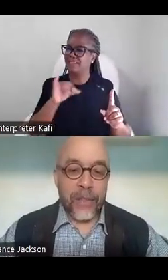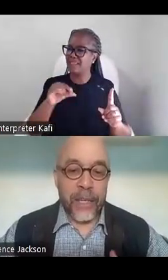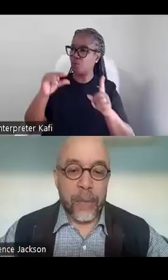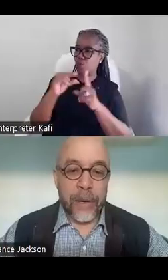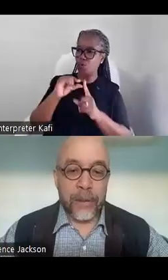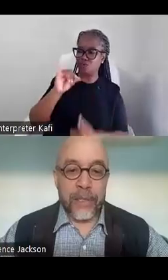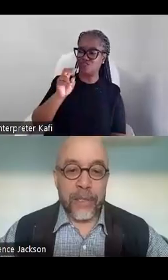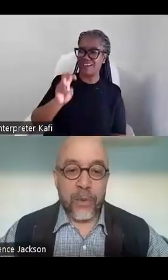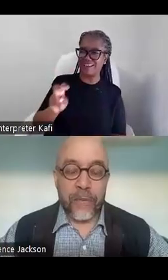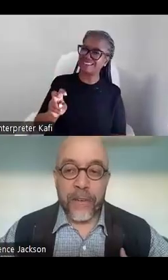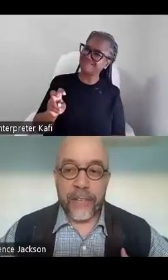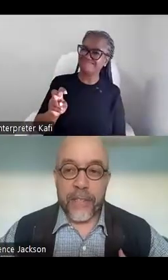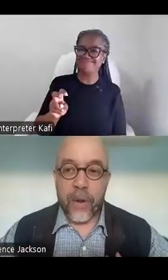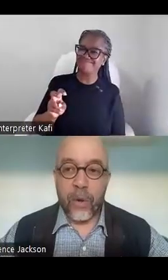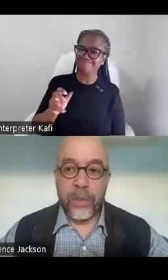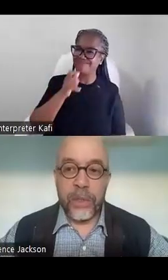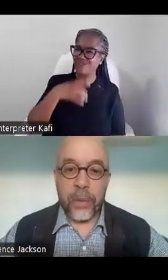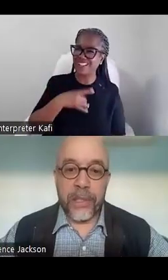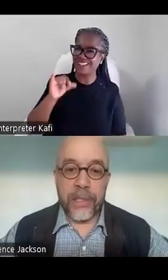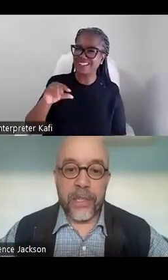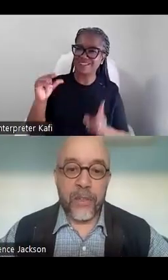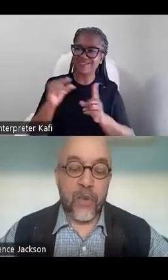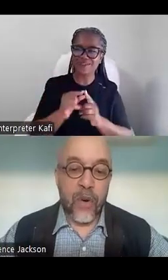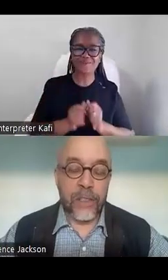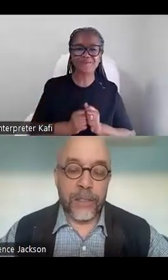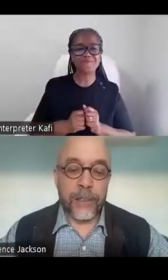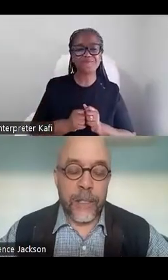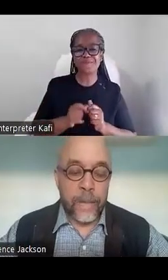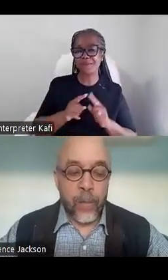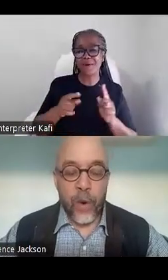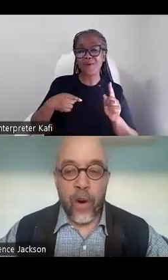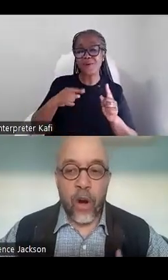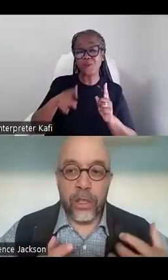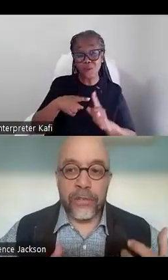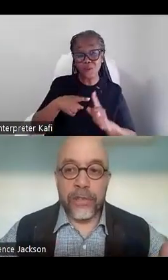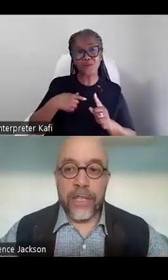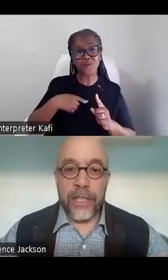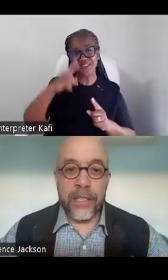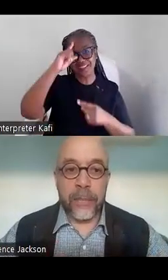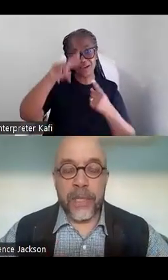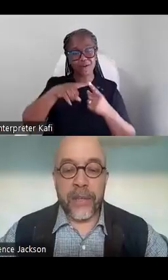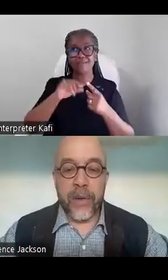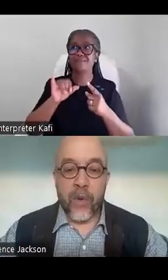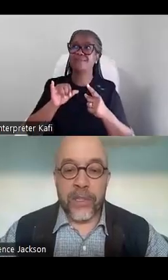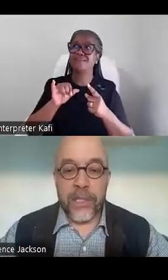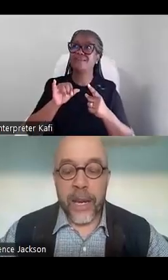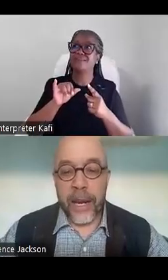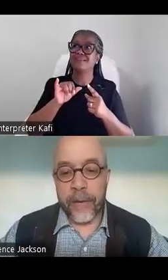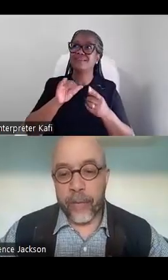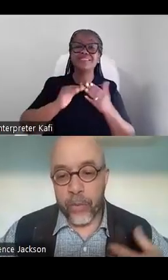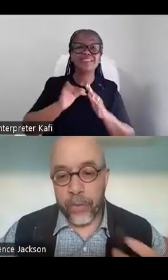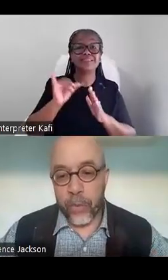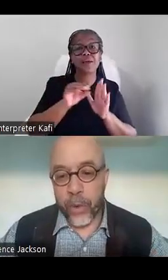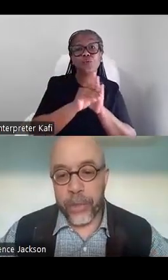we think about this sort of like this holy place in New Orleans where all of these things come together at once.